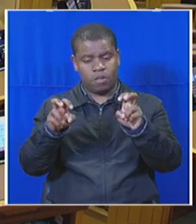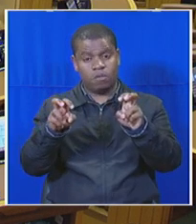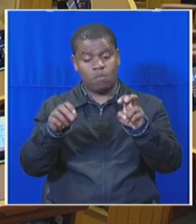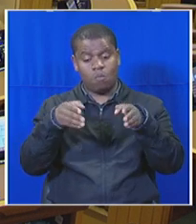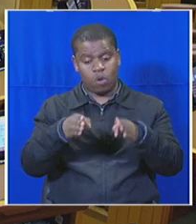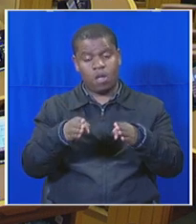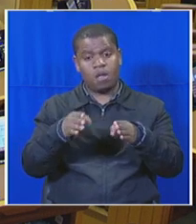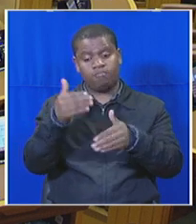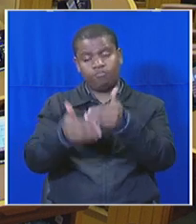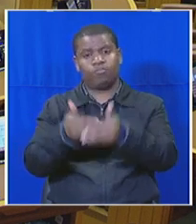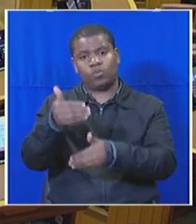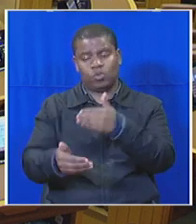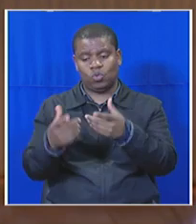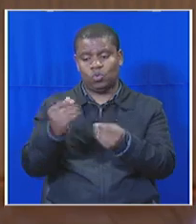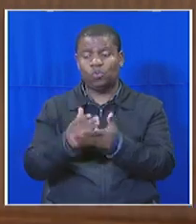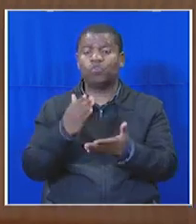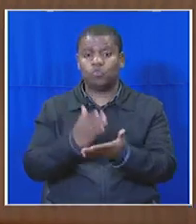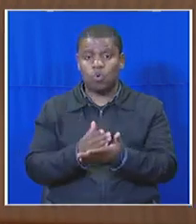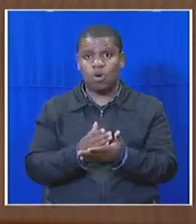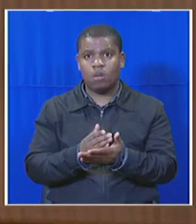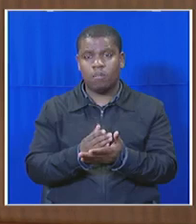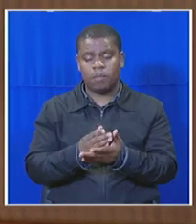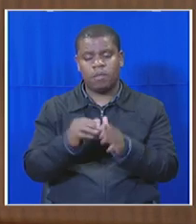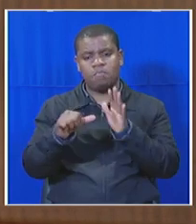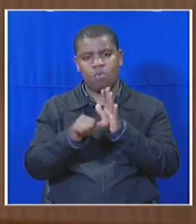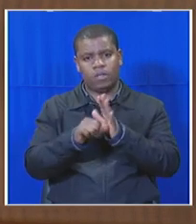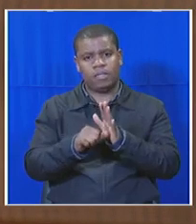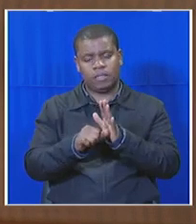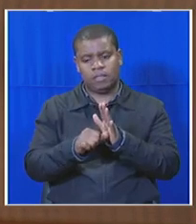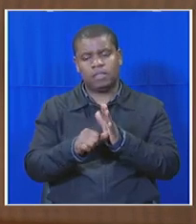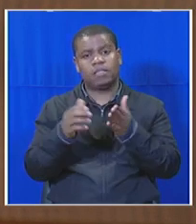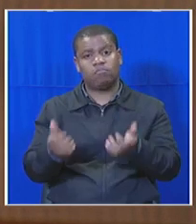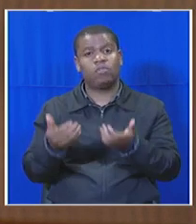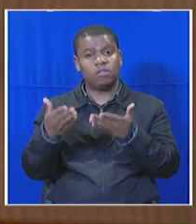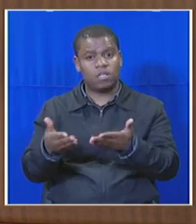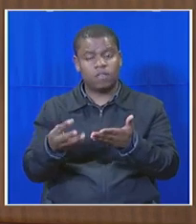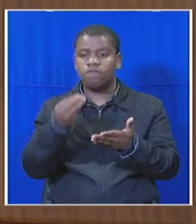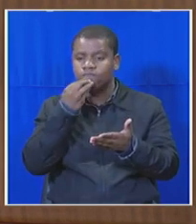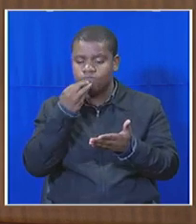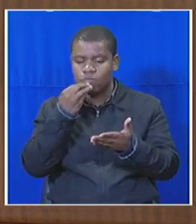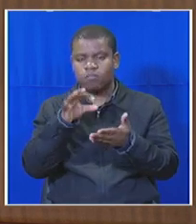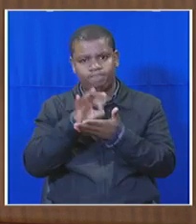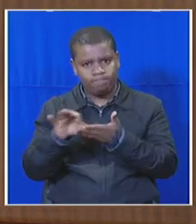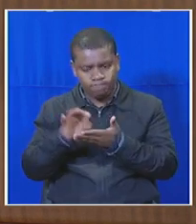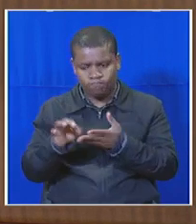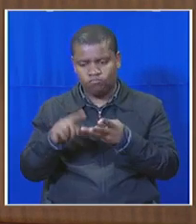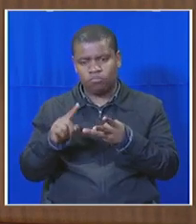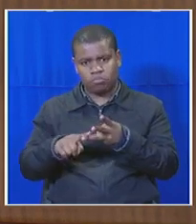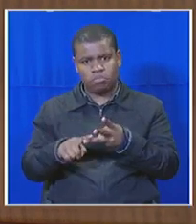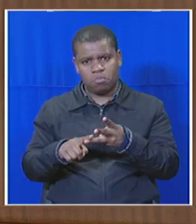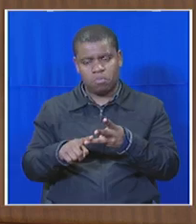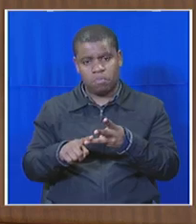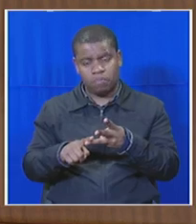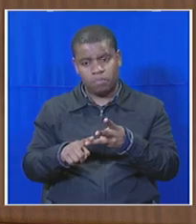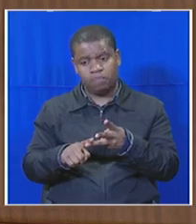the process of insourcing essential support services such as catering, cleaning, laundry, and security. I